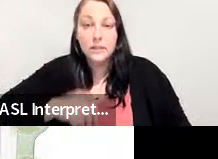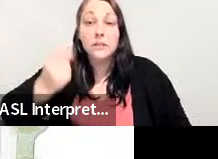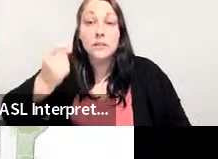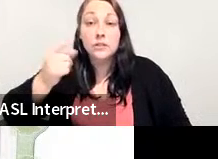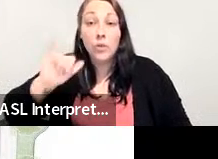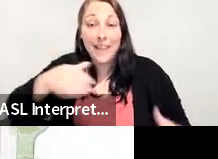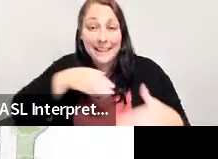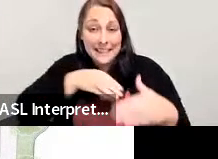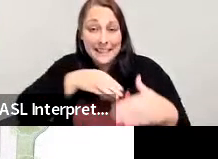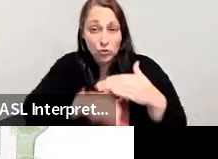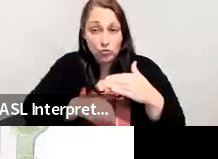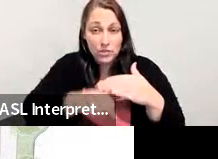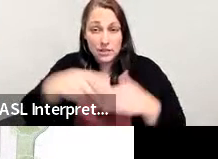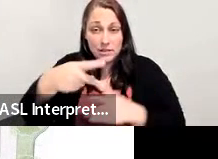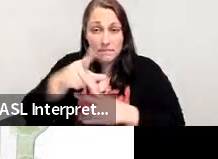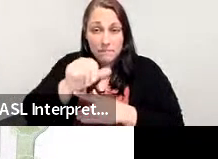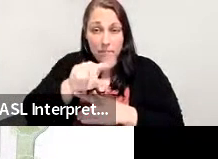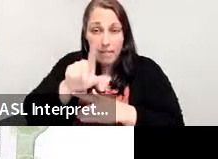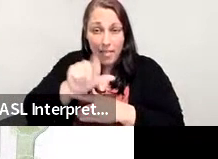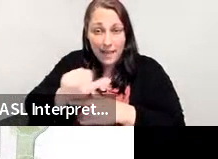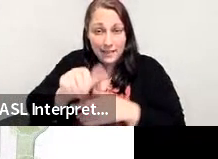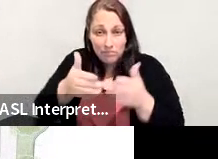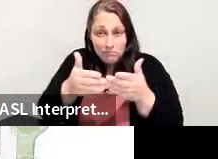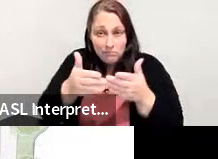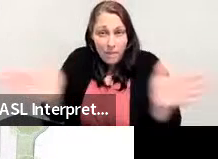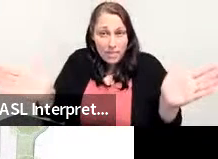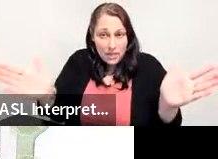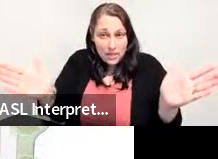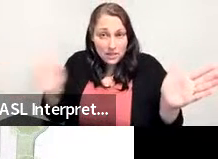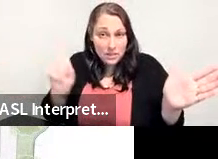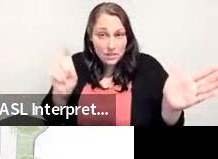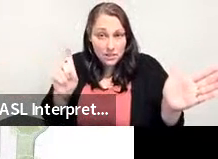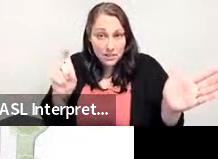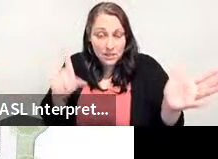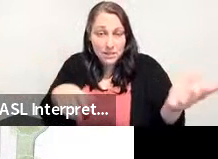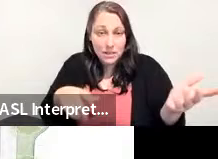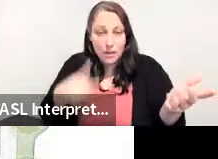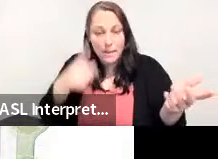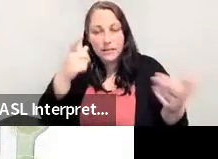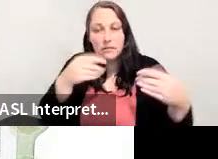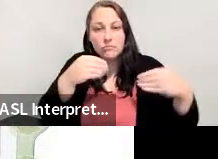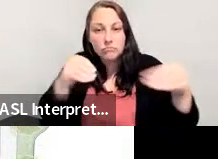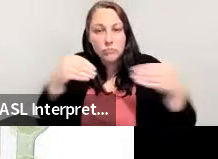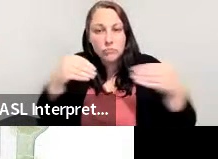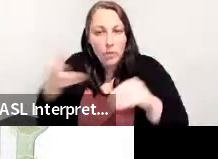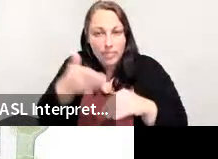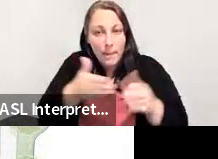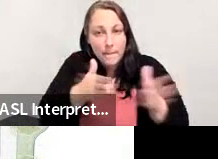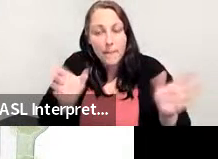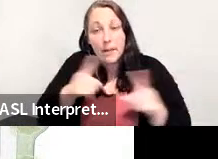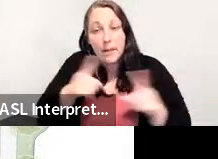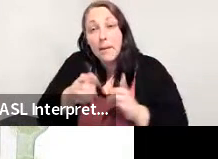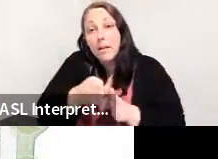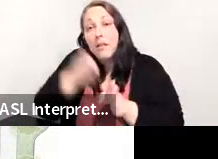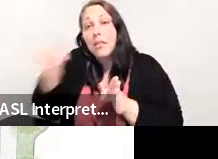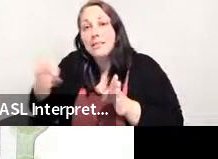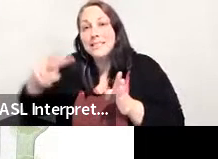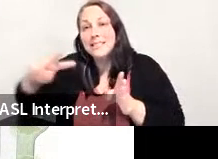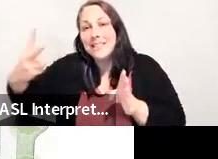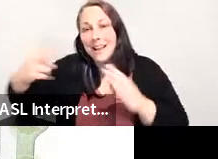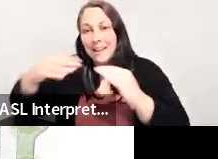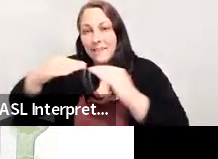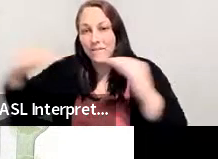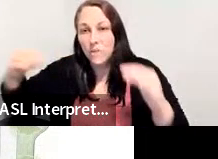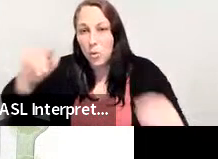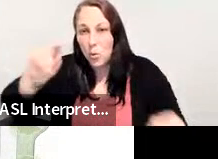experience. Are the second floor terraces open to the public, or is that a tenant amenity sort of area?